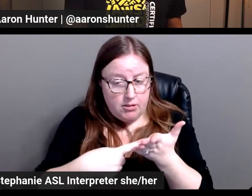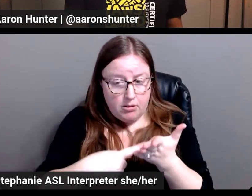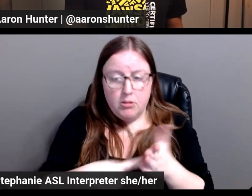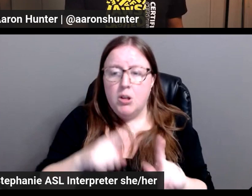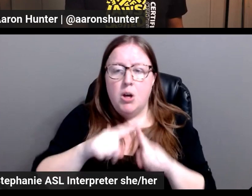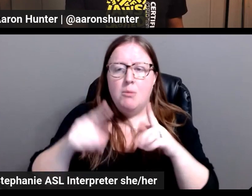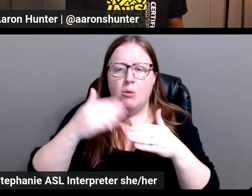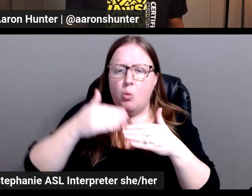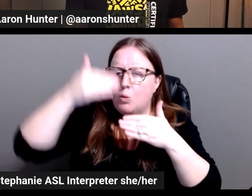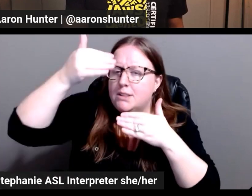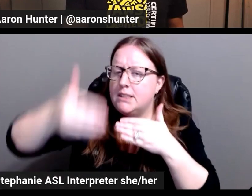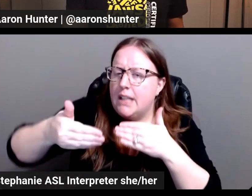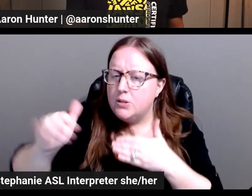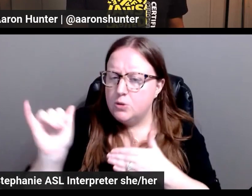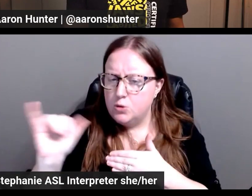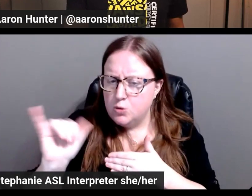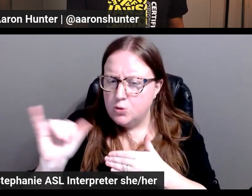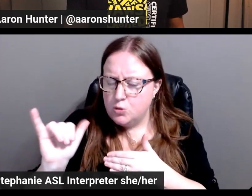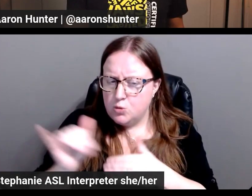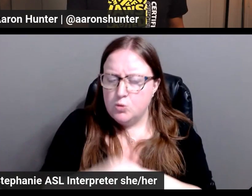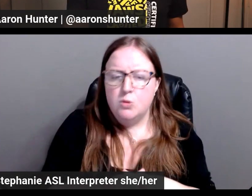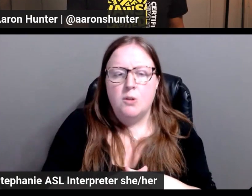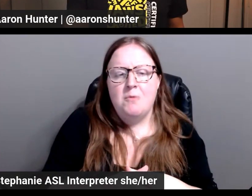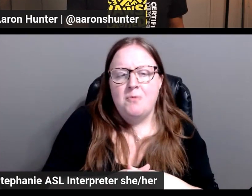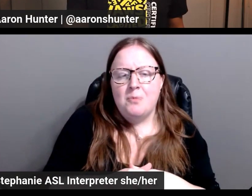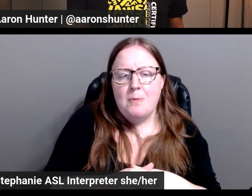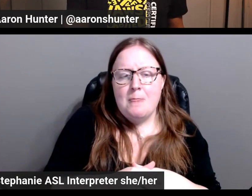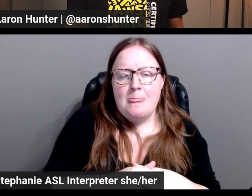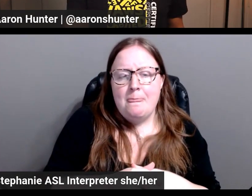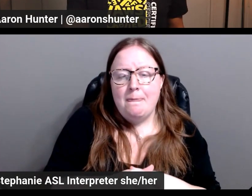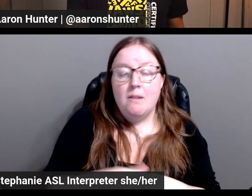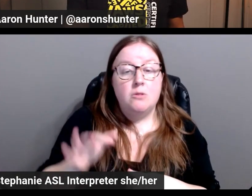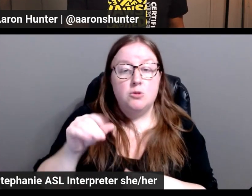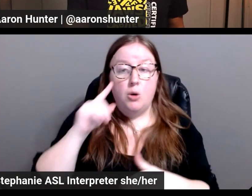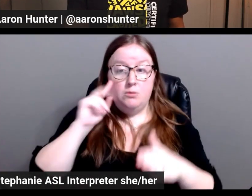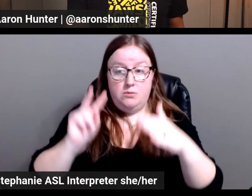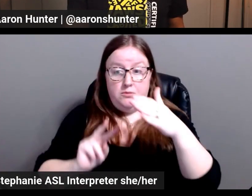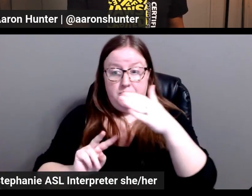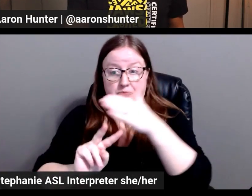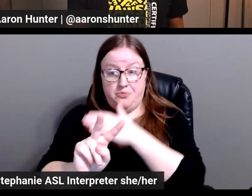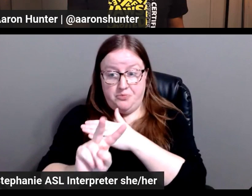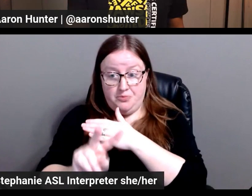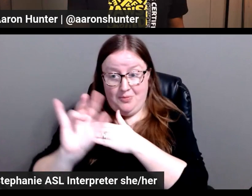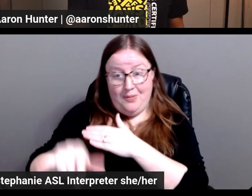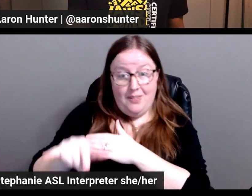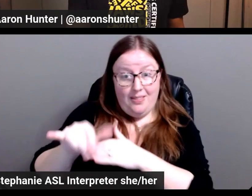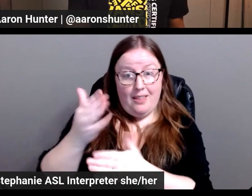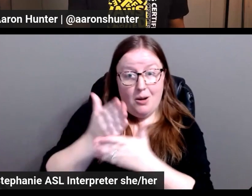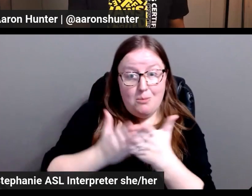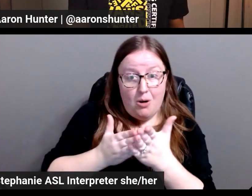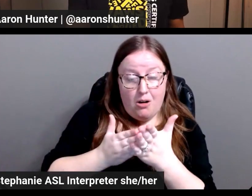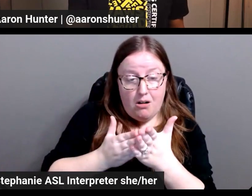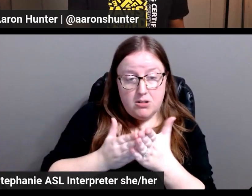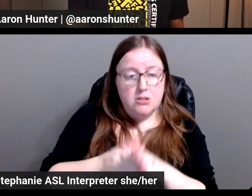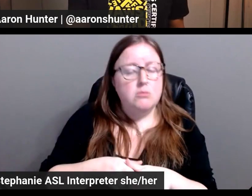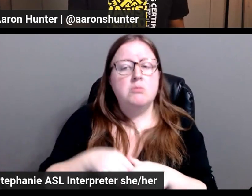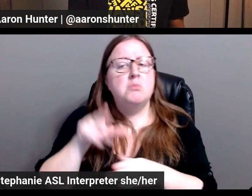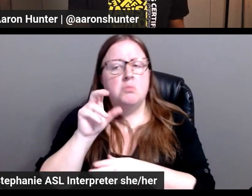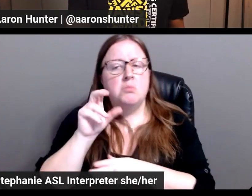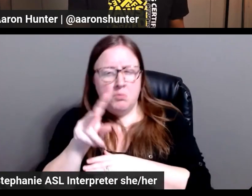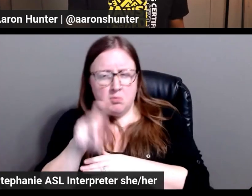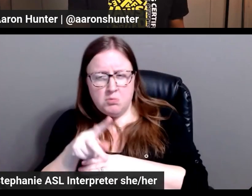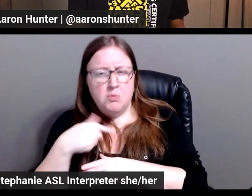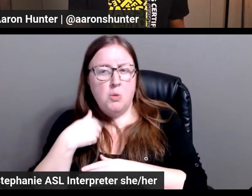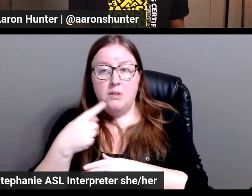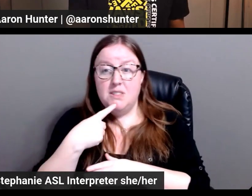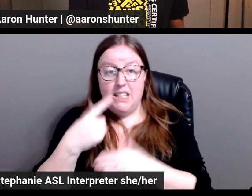comes next, and part of that predictability that we want to get at is, we've already said that 2 years